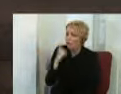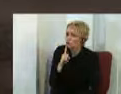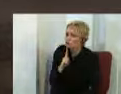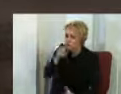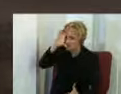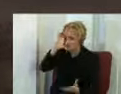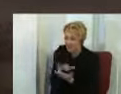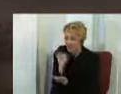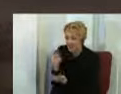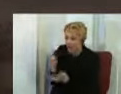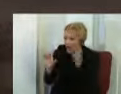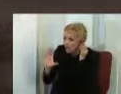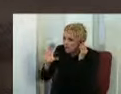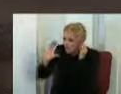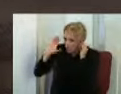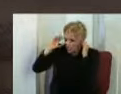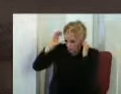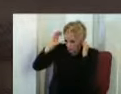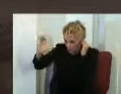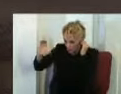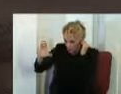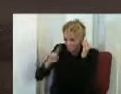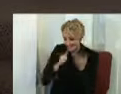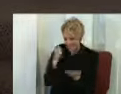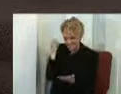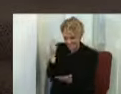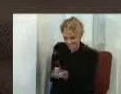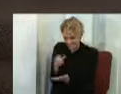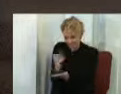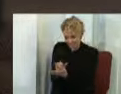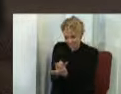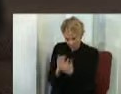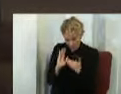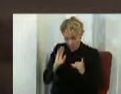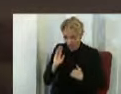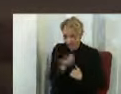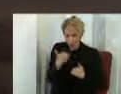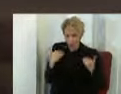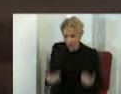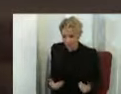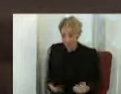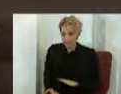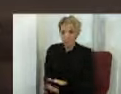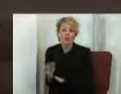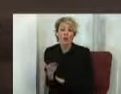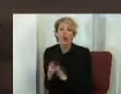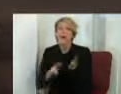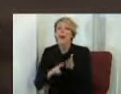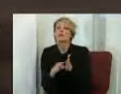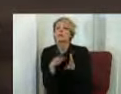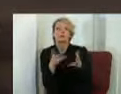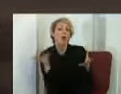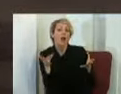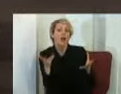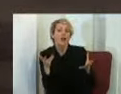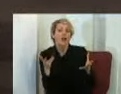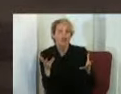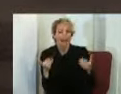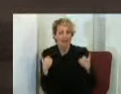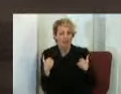truly believe that and we truly testify to that in our own bodies this morning, then that means that there is an